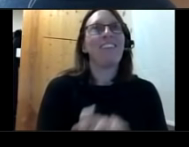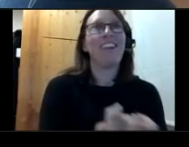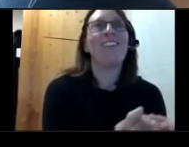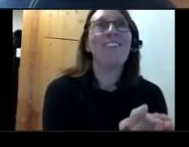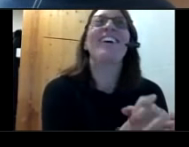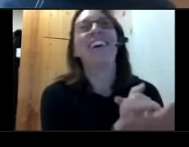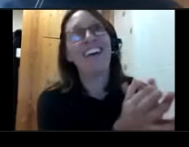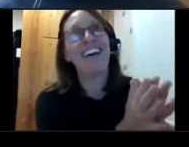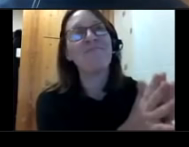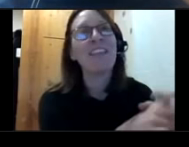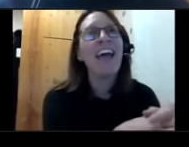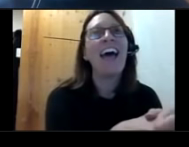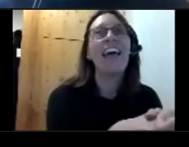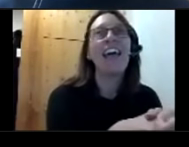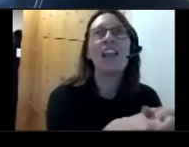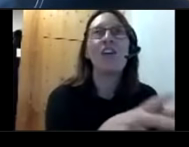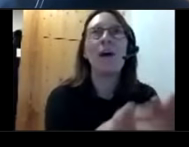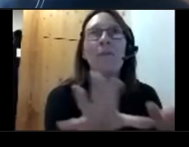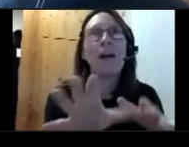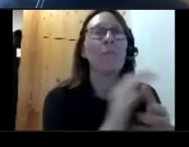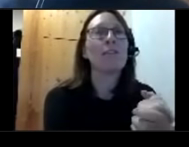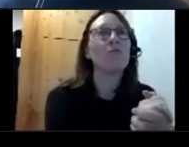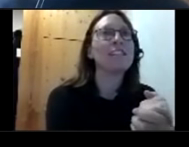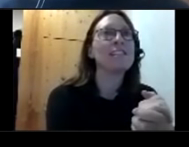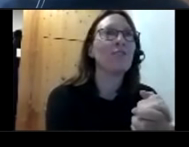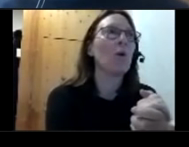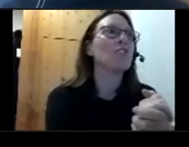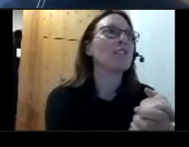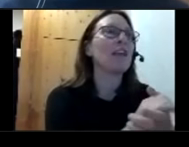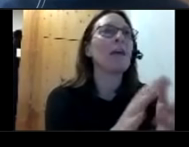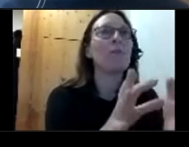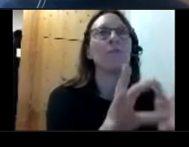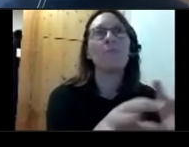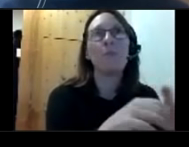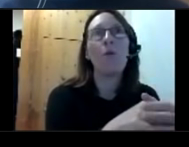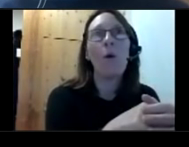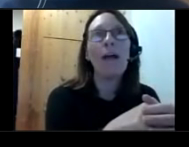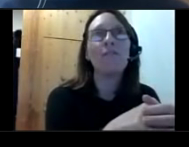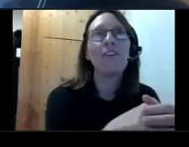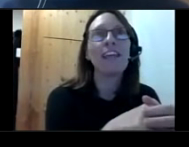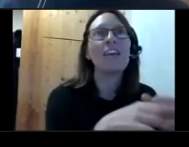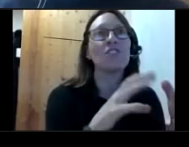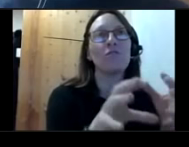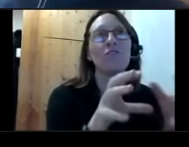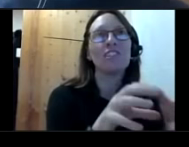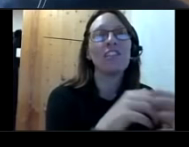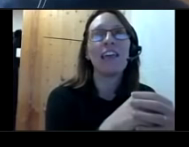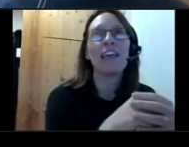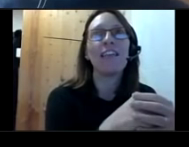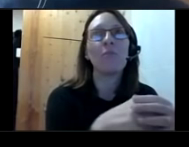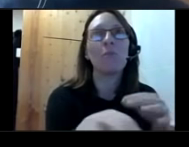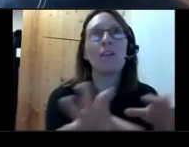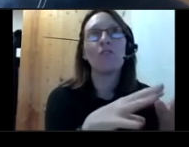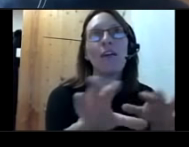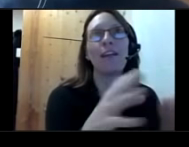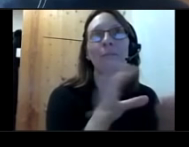talk about the law. and I know I can already see from the questions coming up that some people are aware of the regulations and already thinking in